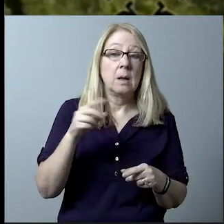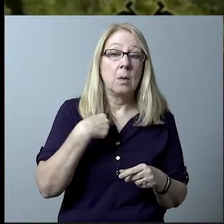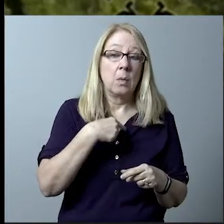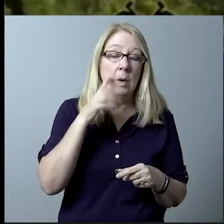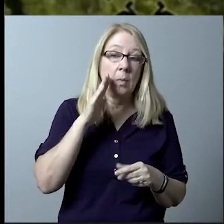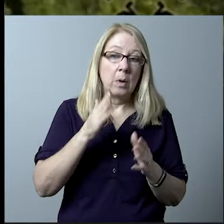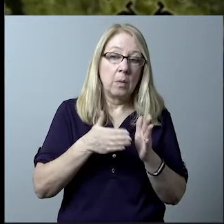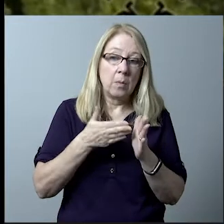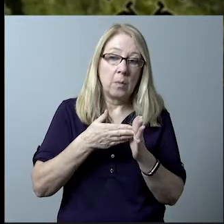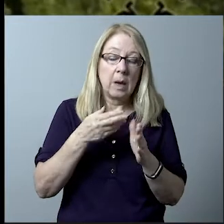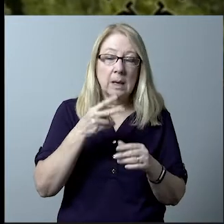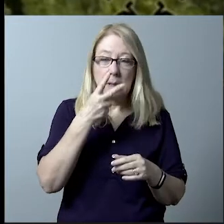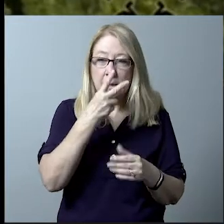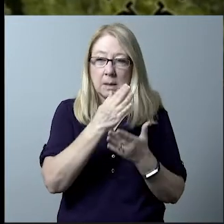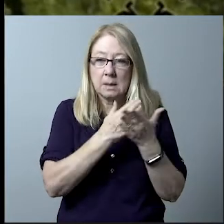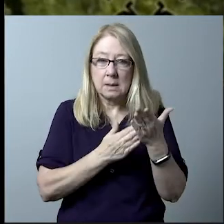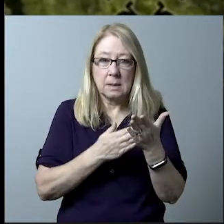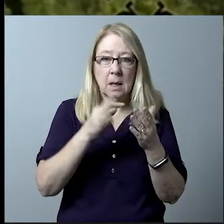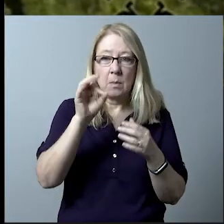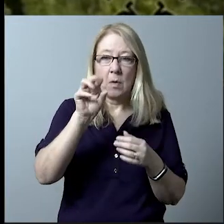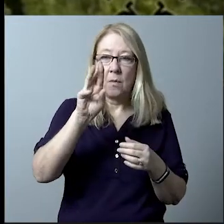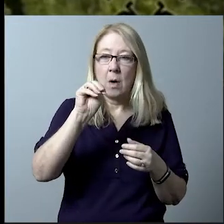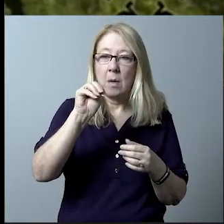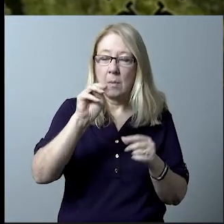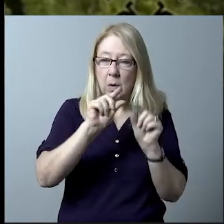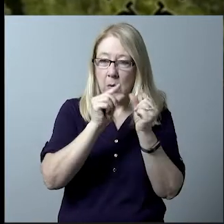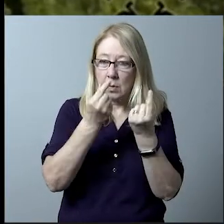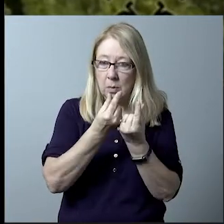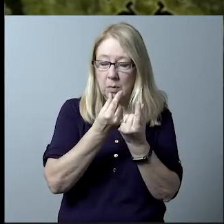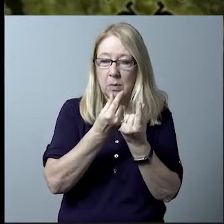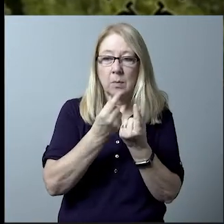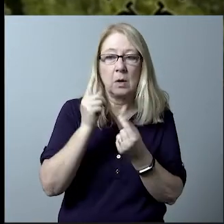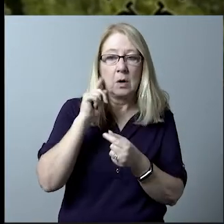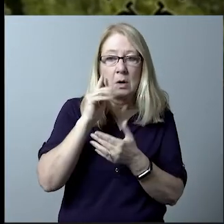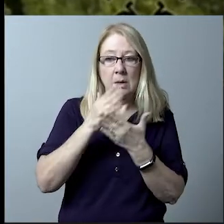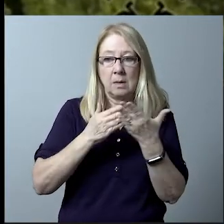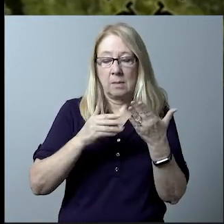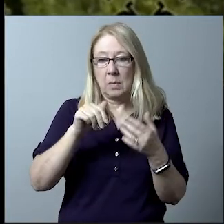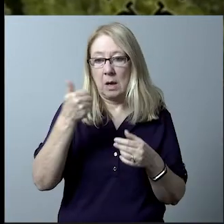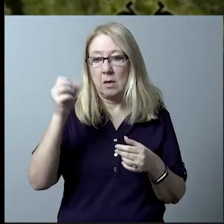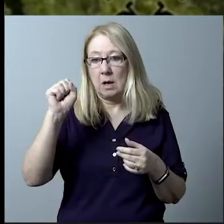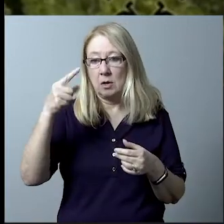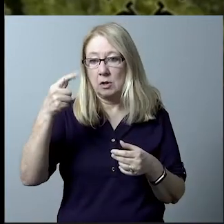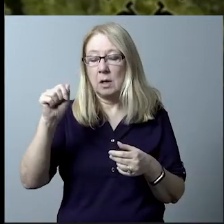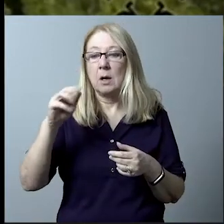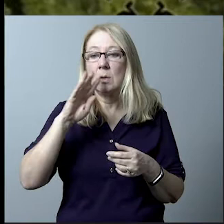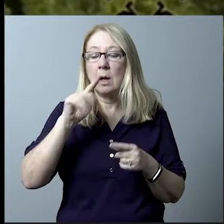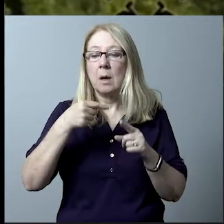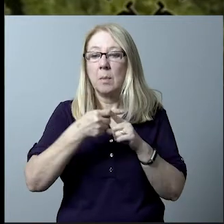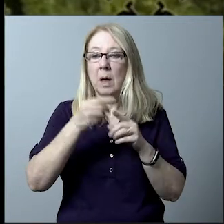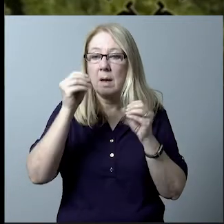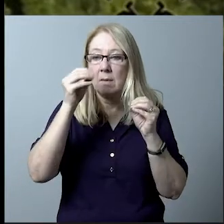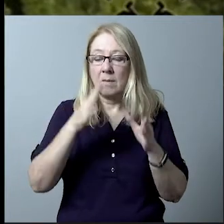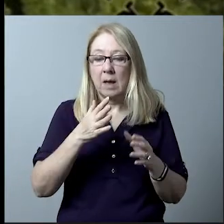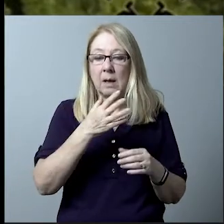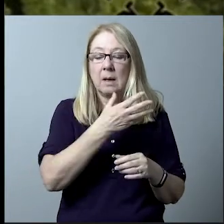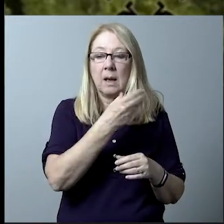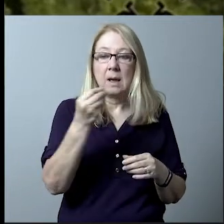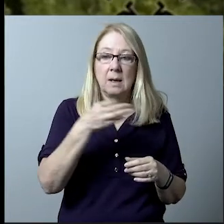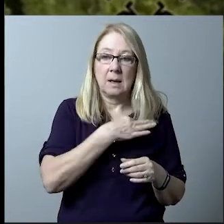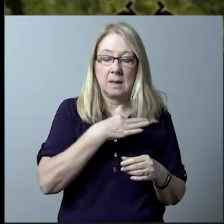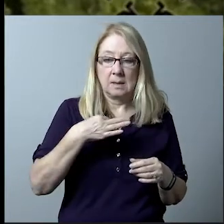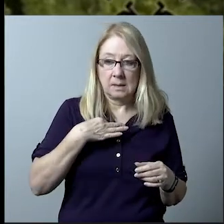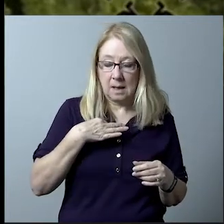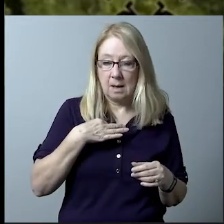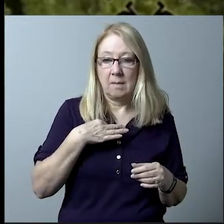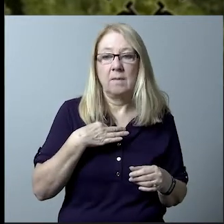people there. We're also going to be running and looking into a few student forum groups. You heard from the other campus governance ones that they were doing some faculty